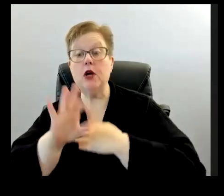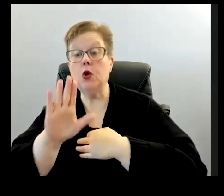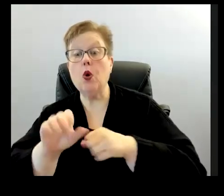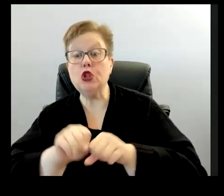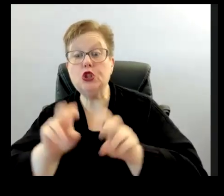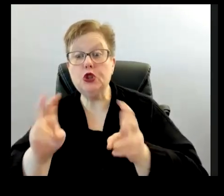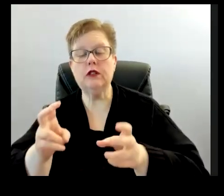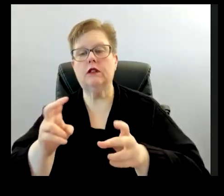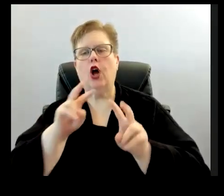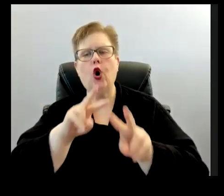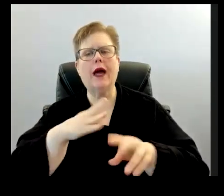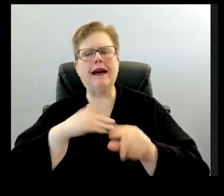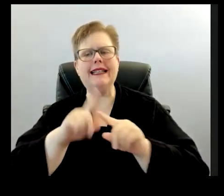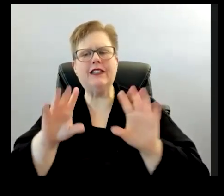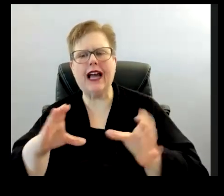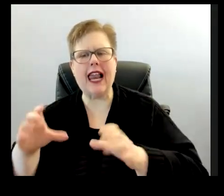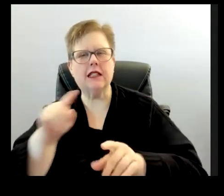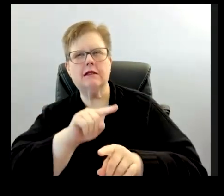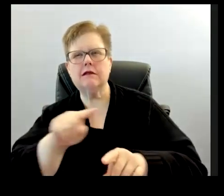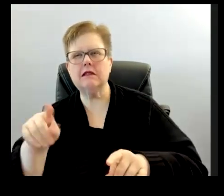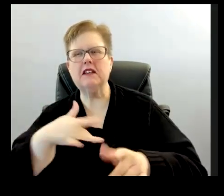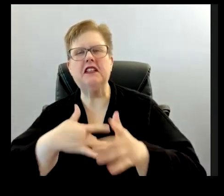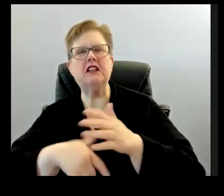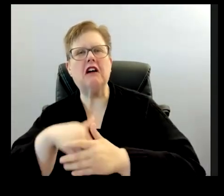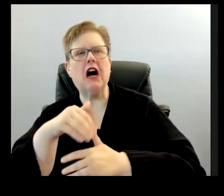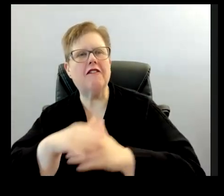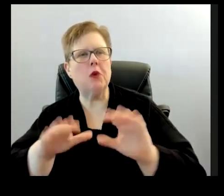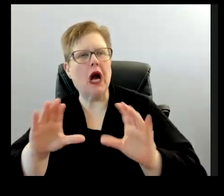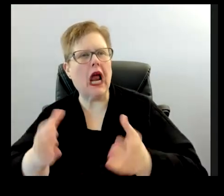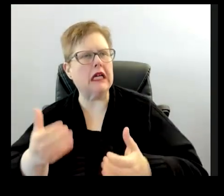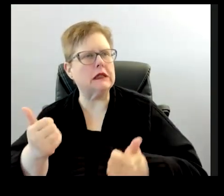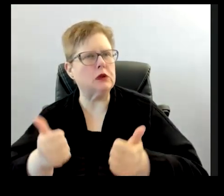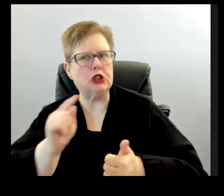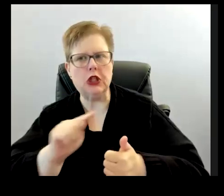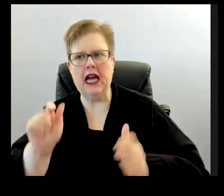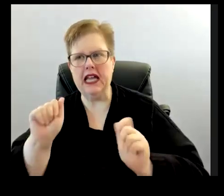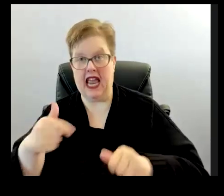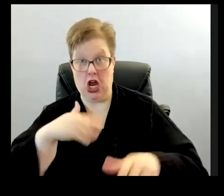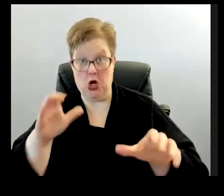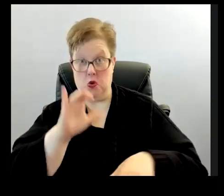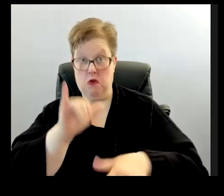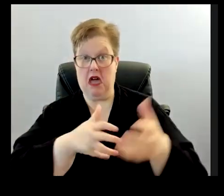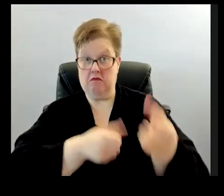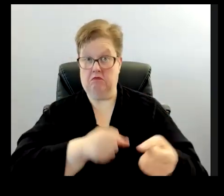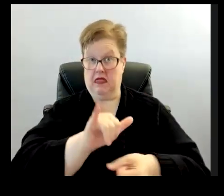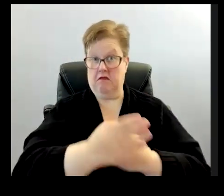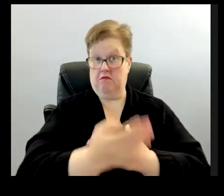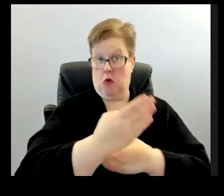looking across my courses. Okay, what's the course where I feel the most comfortable with? Can I do that work at this